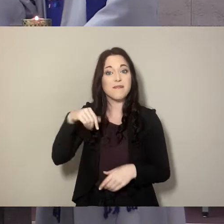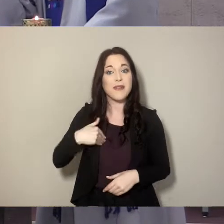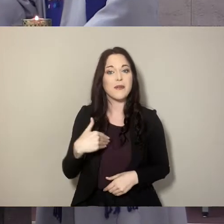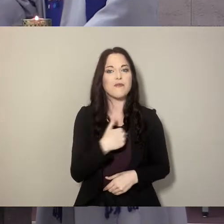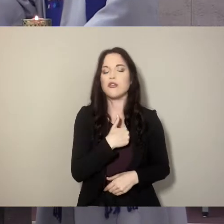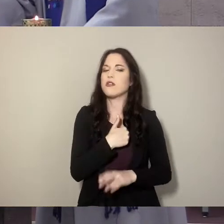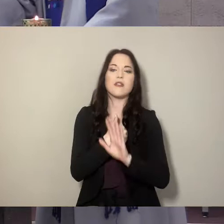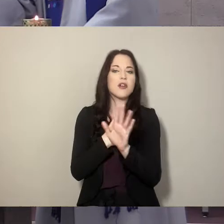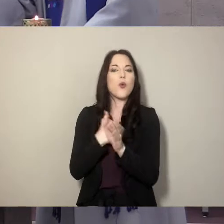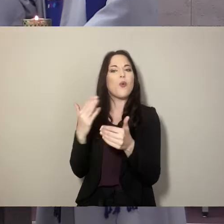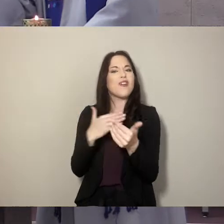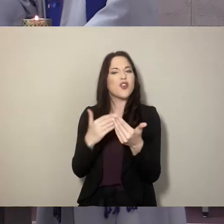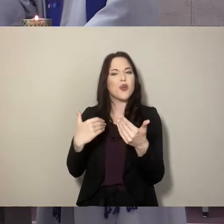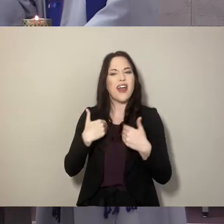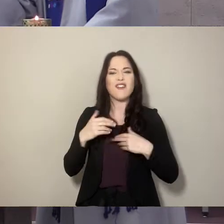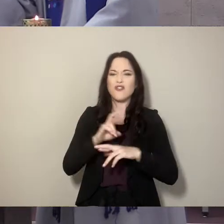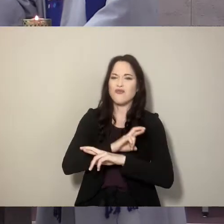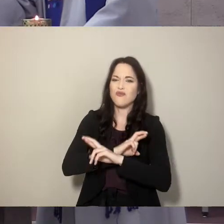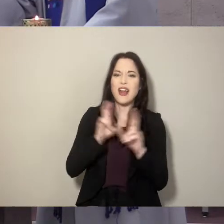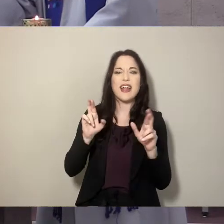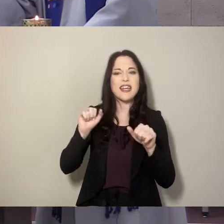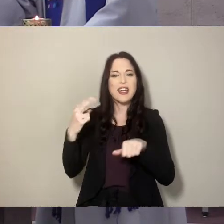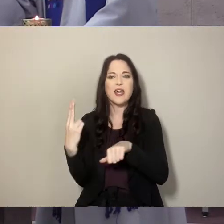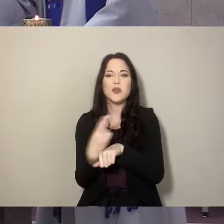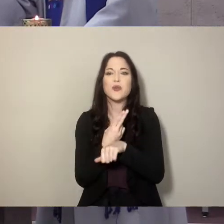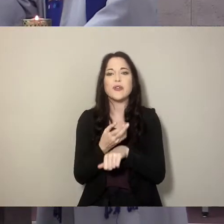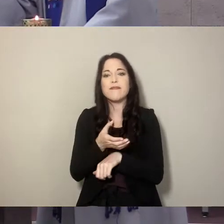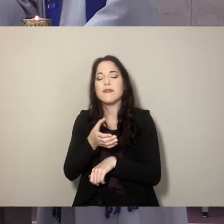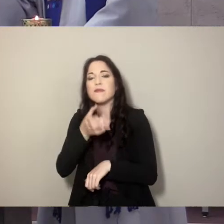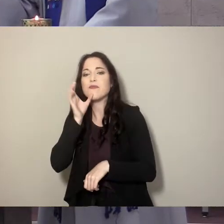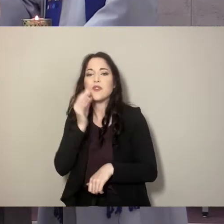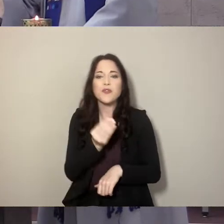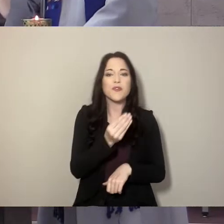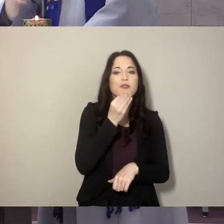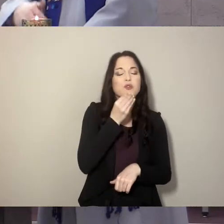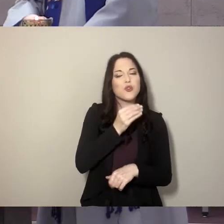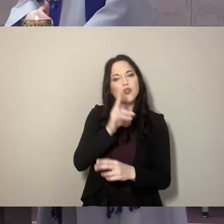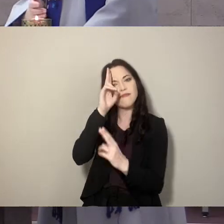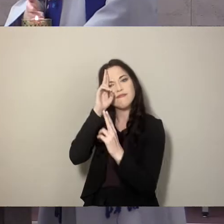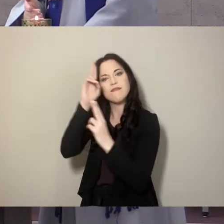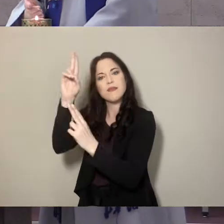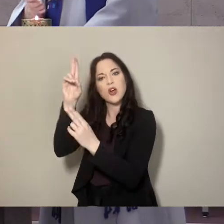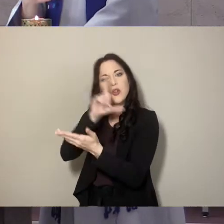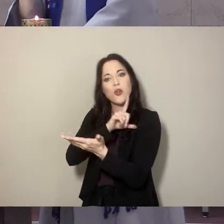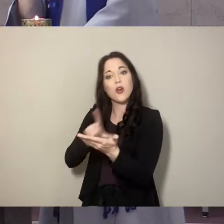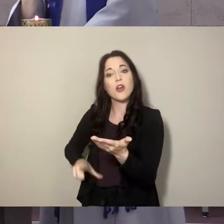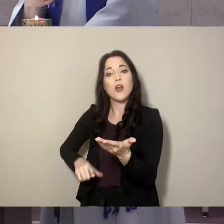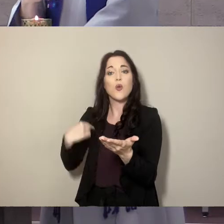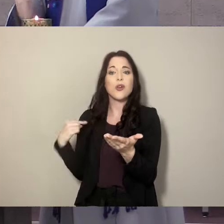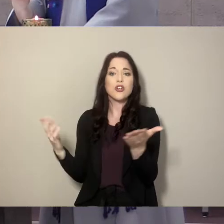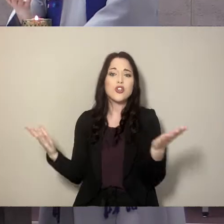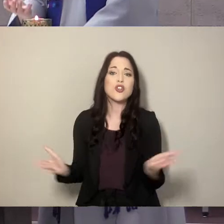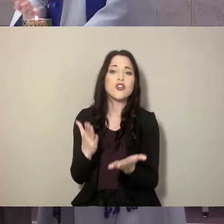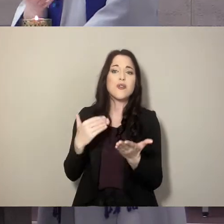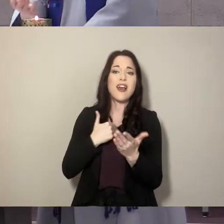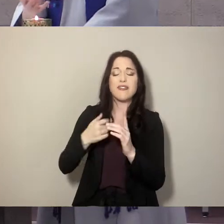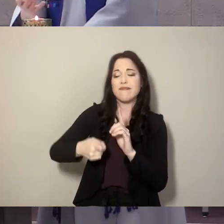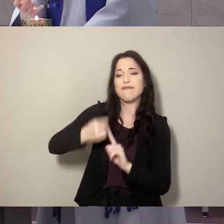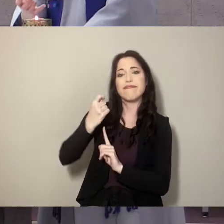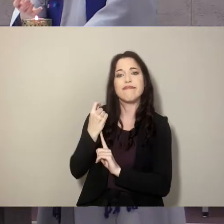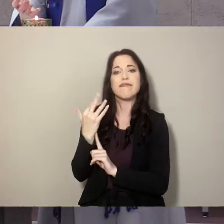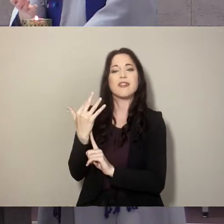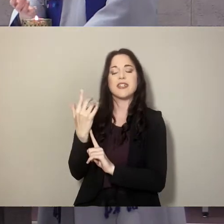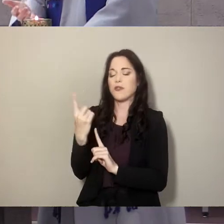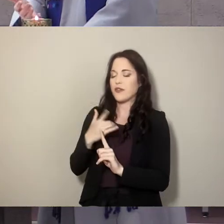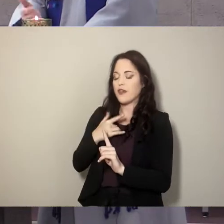have available to join with us during that time. We also encourage you to light a candle or something else to connect you